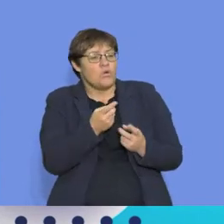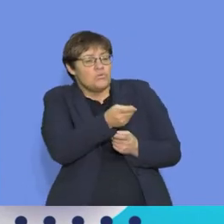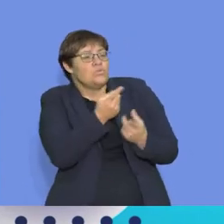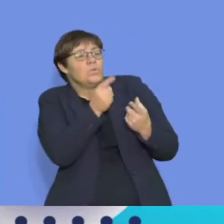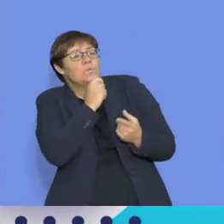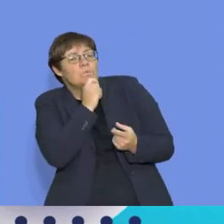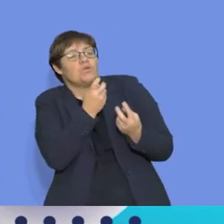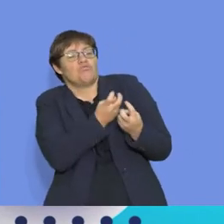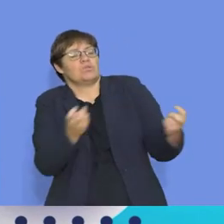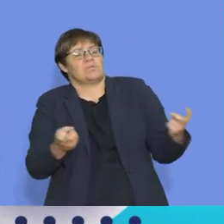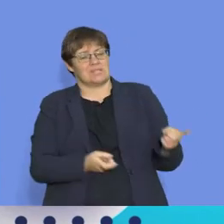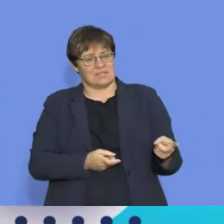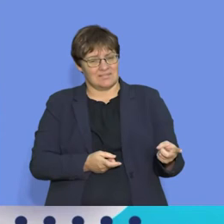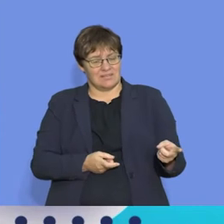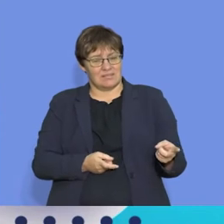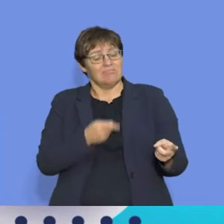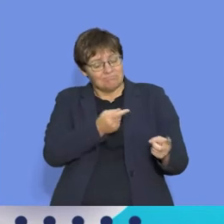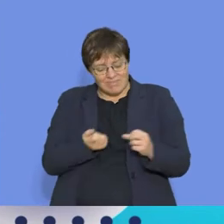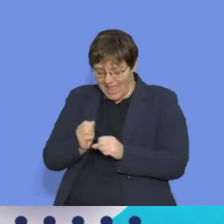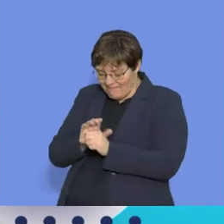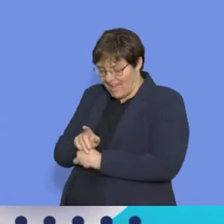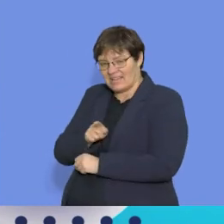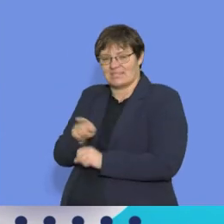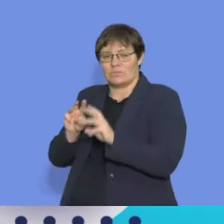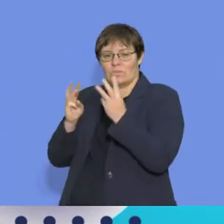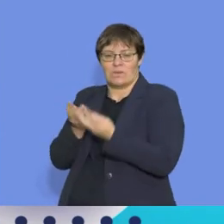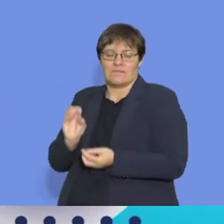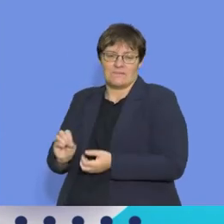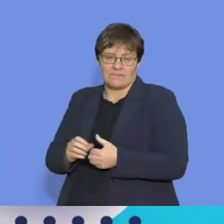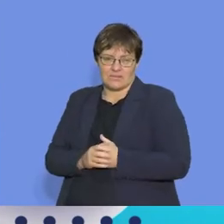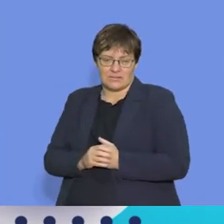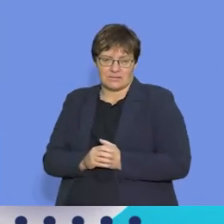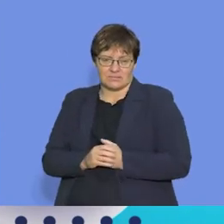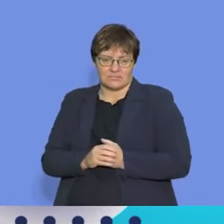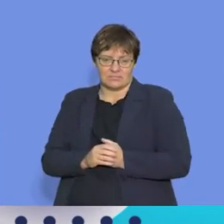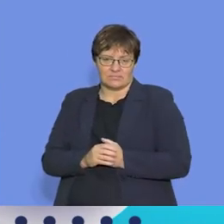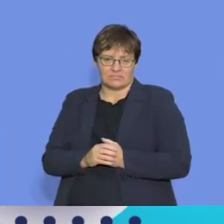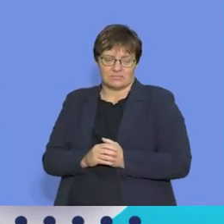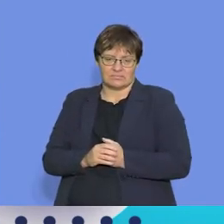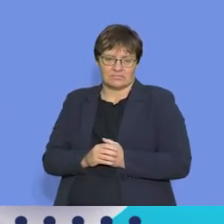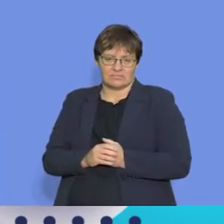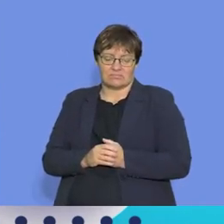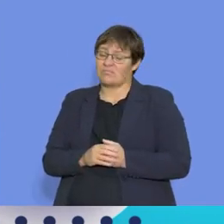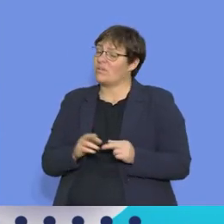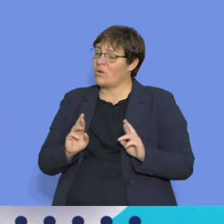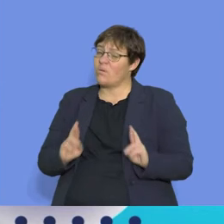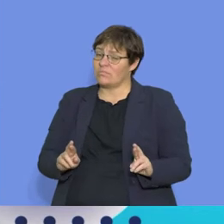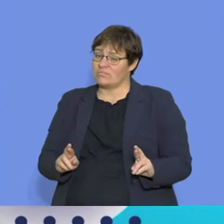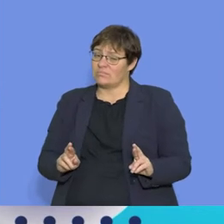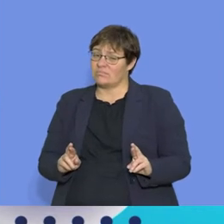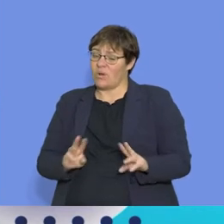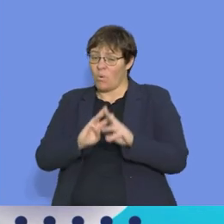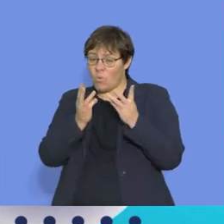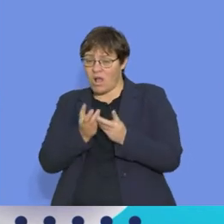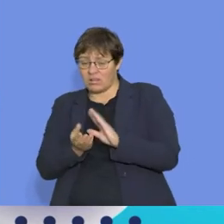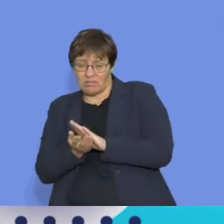the resources you use will have an effect on the world. Let's